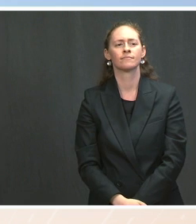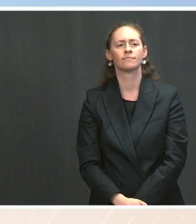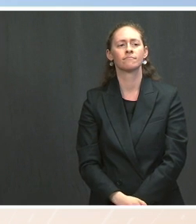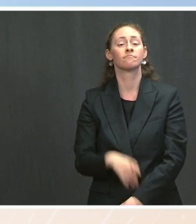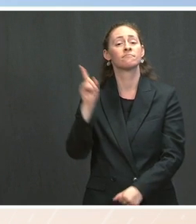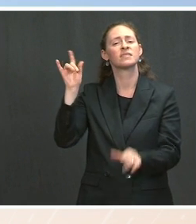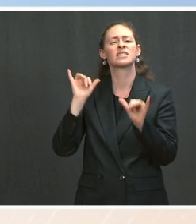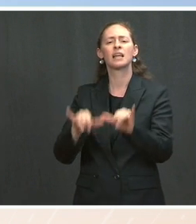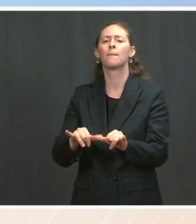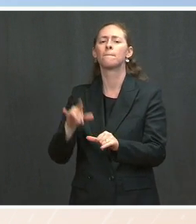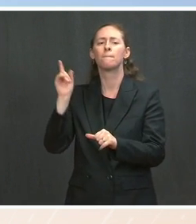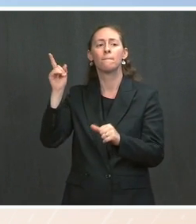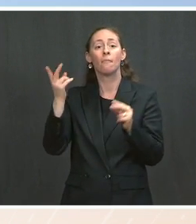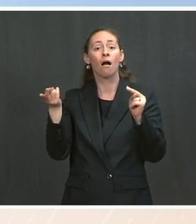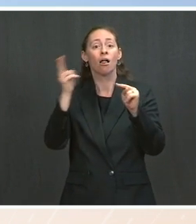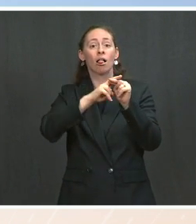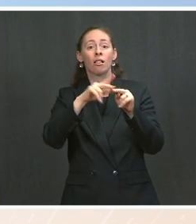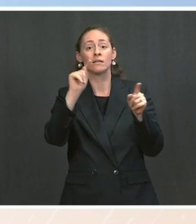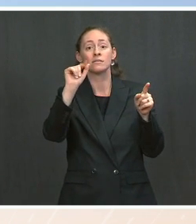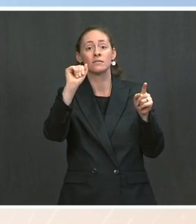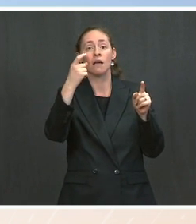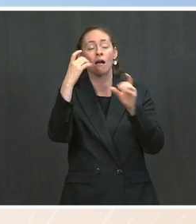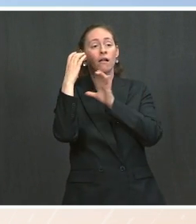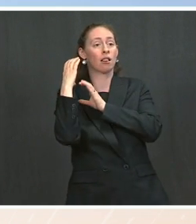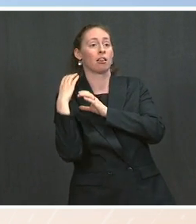than $400,000 a year, encouraging